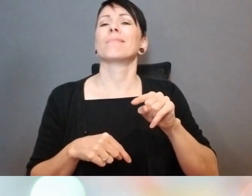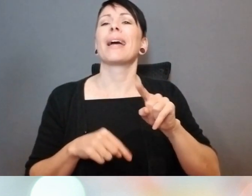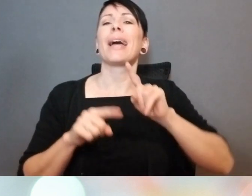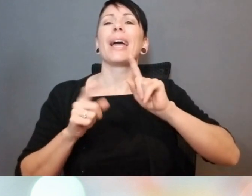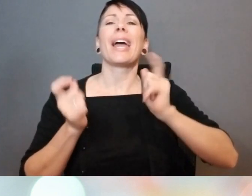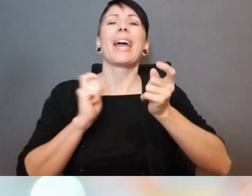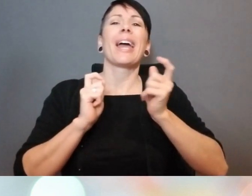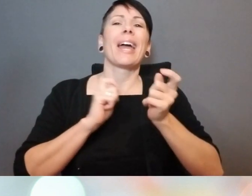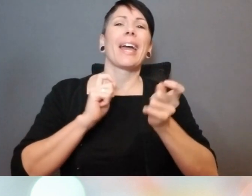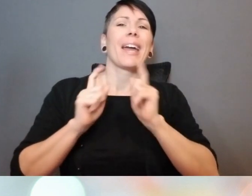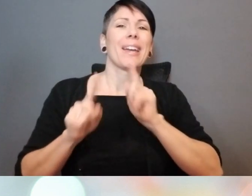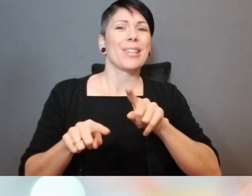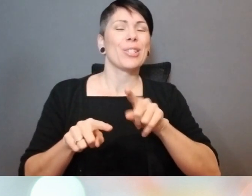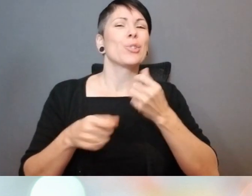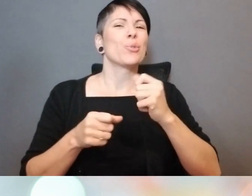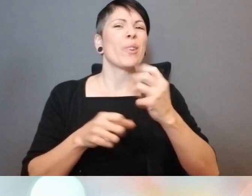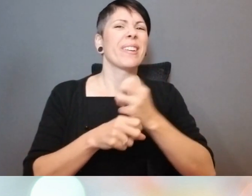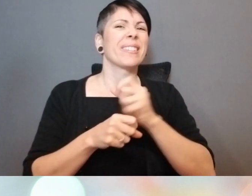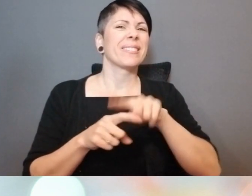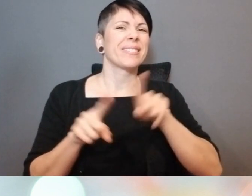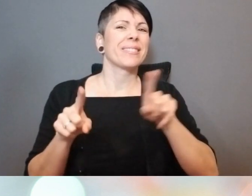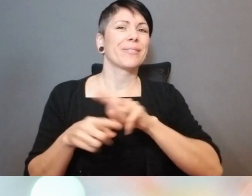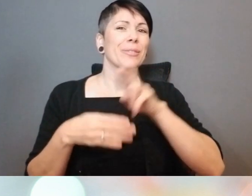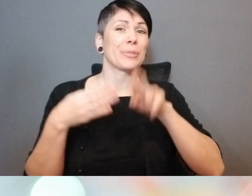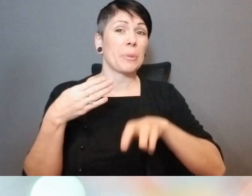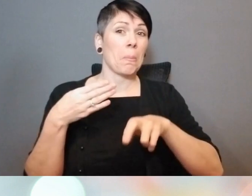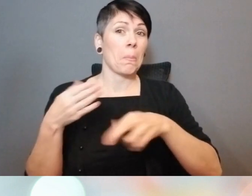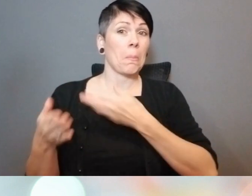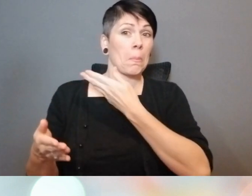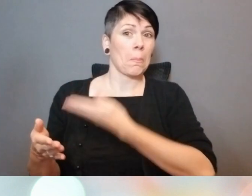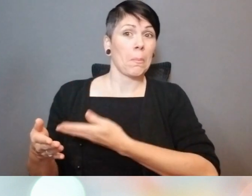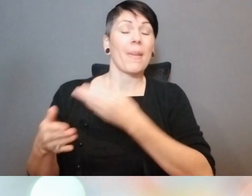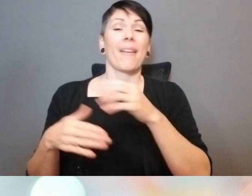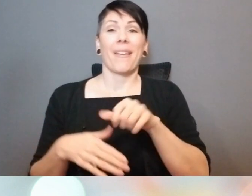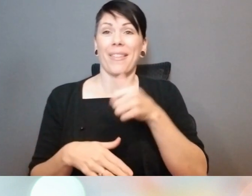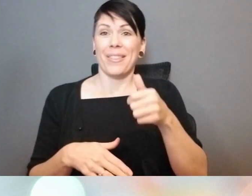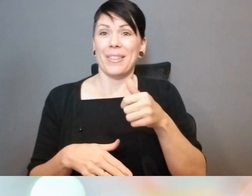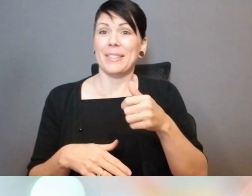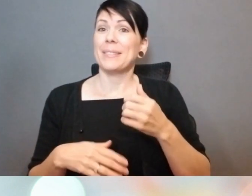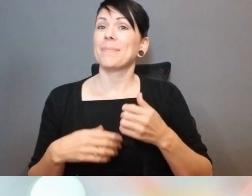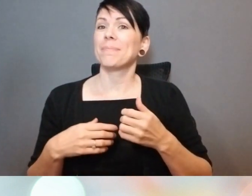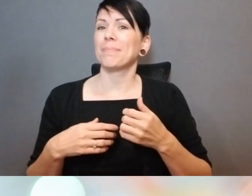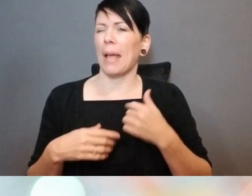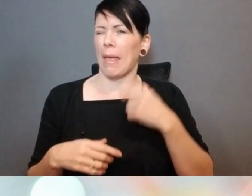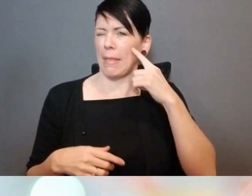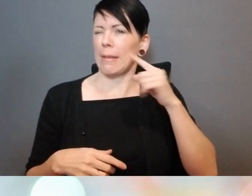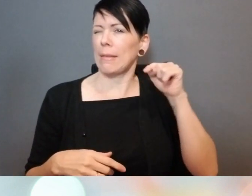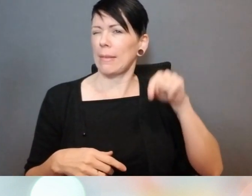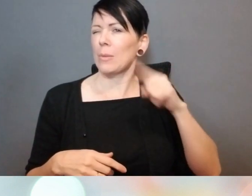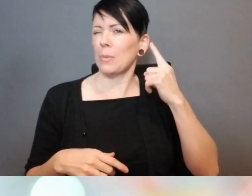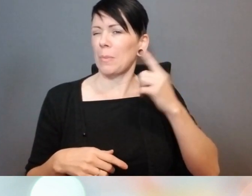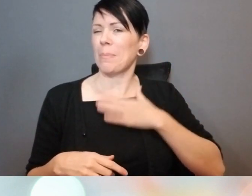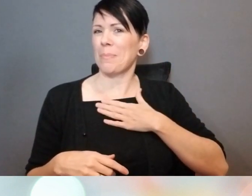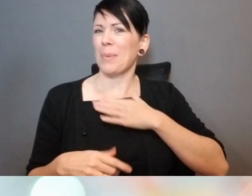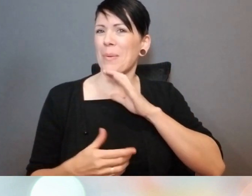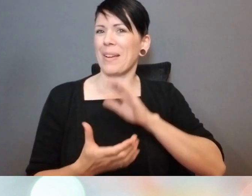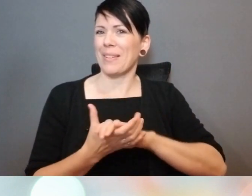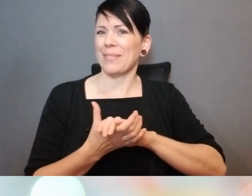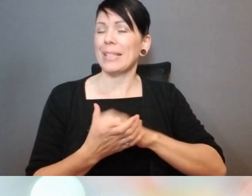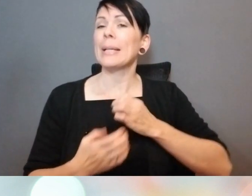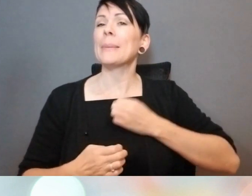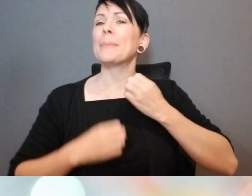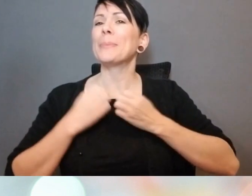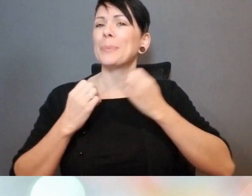up my answers and retook the quiz and got a different type. This is the Sentimental Organizer, and I would hazard to guess that this is my wife.